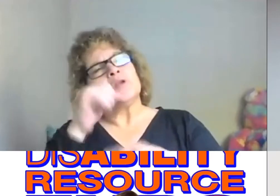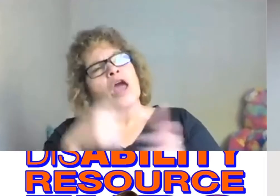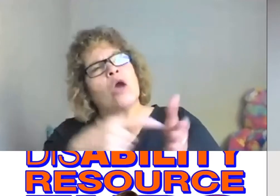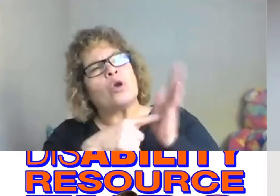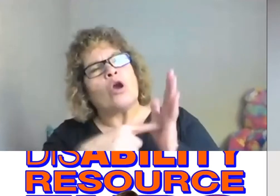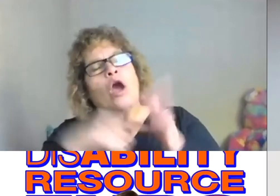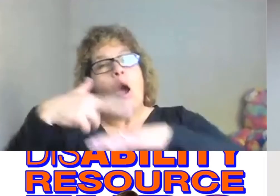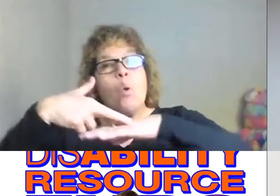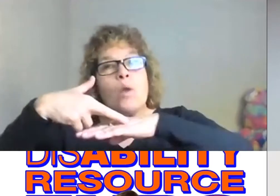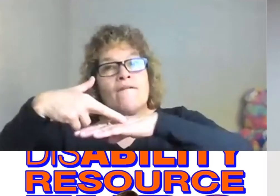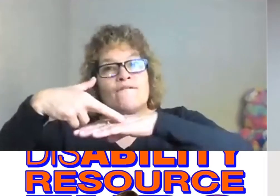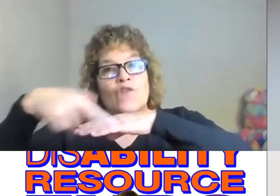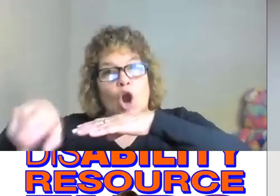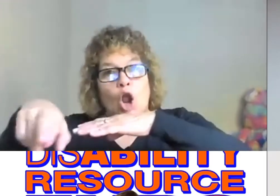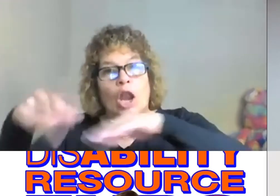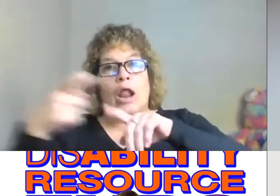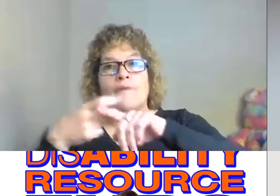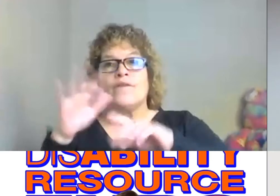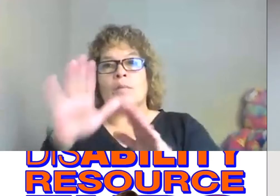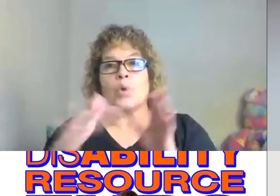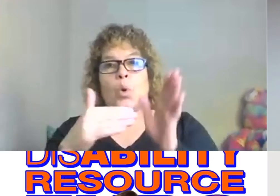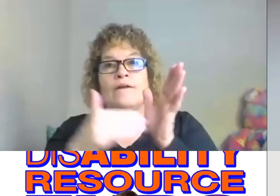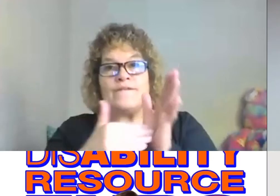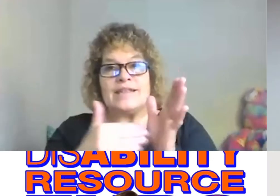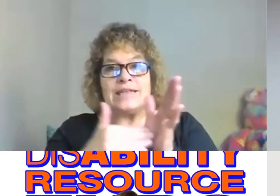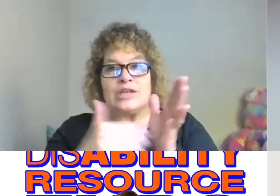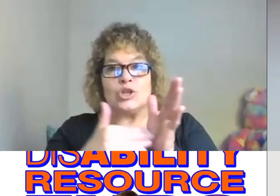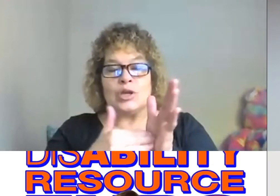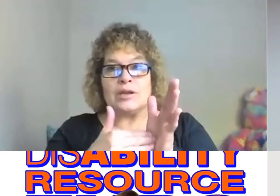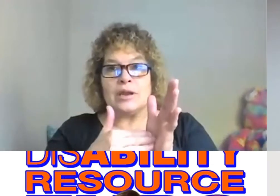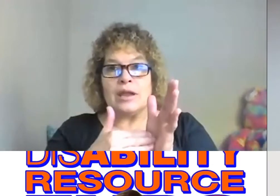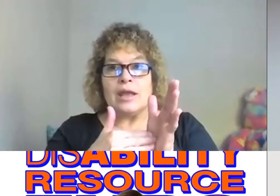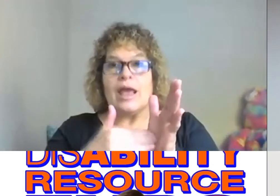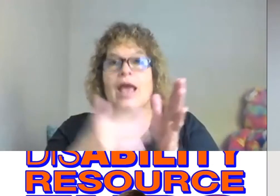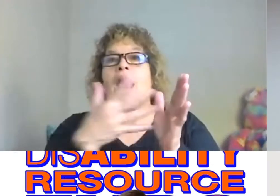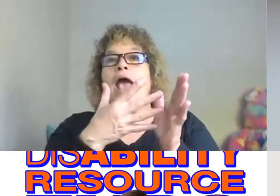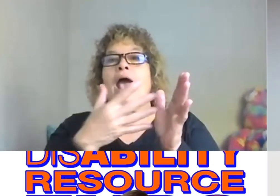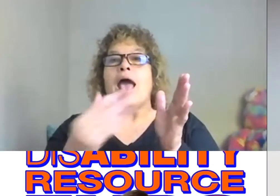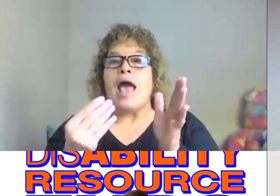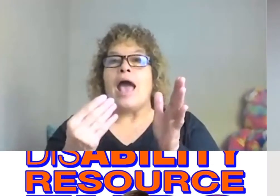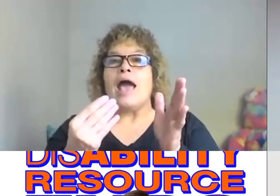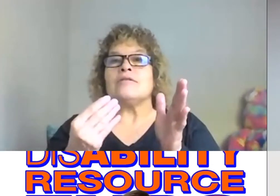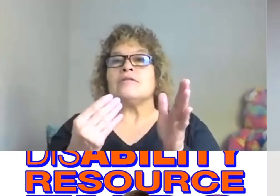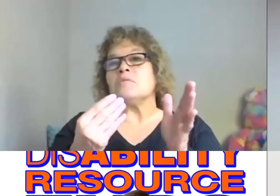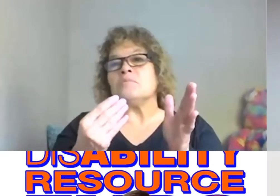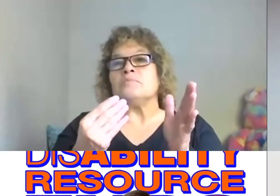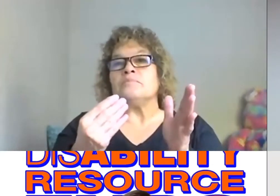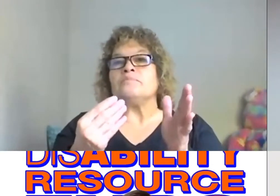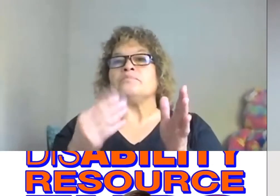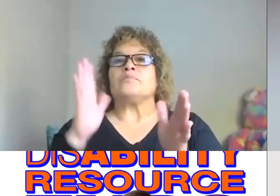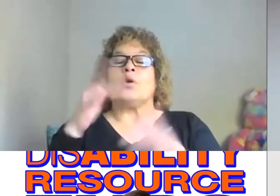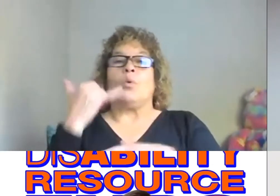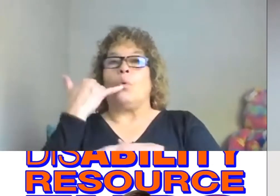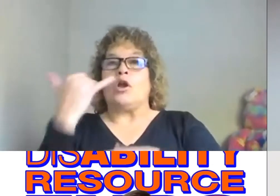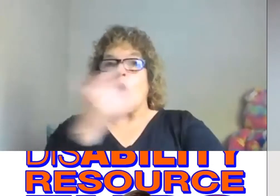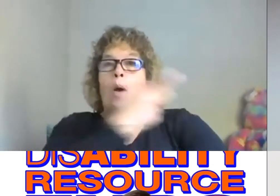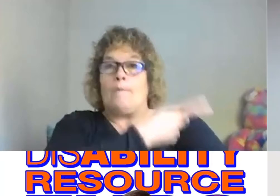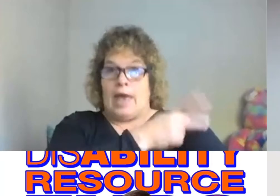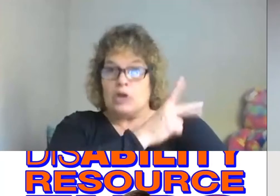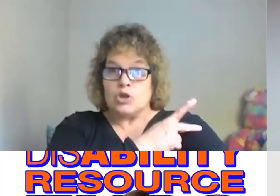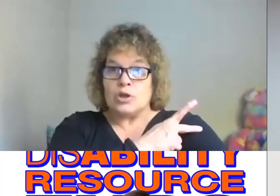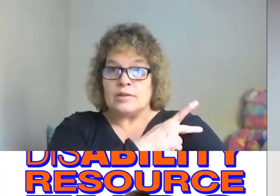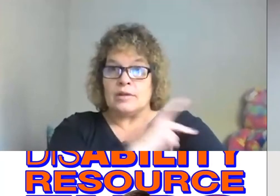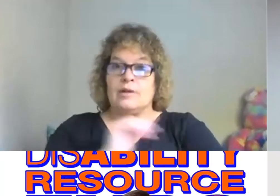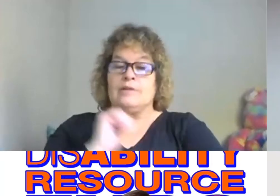referral from your physician. And then we call the patients, schedule